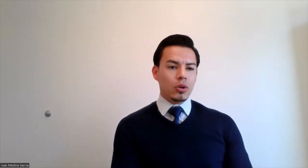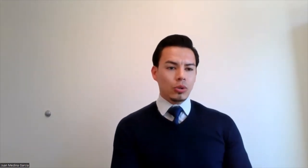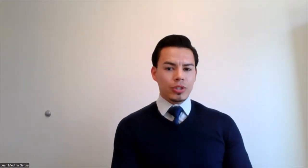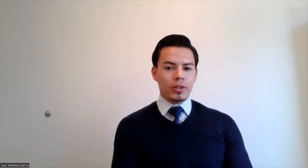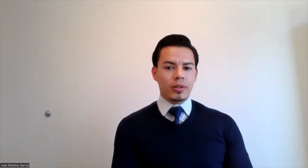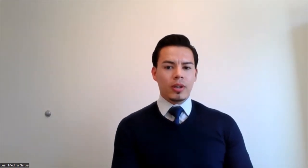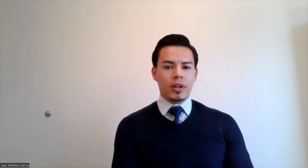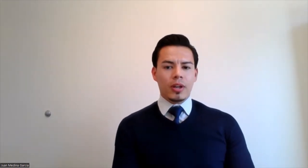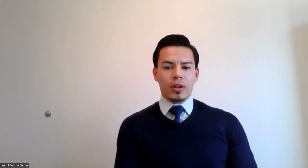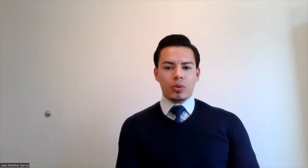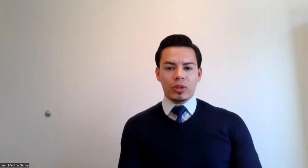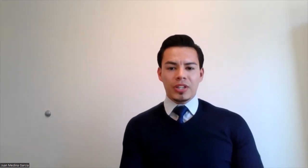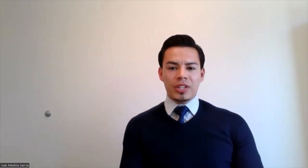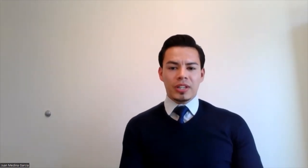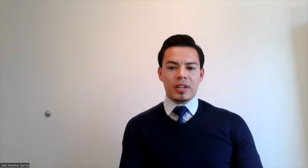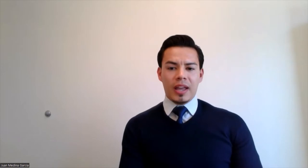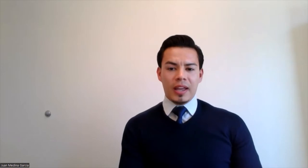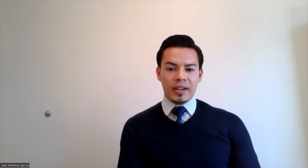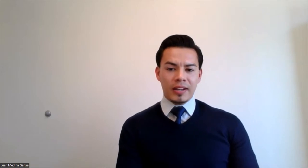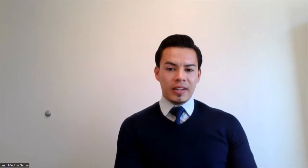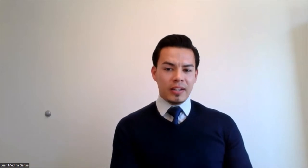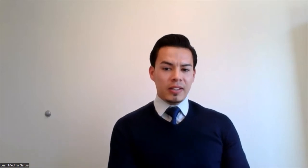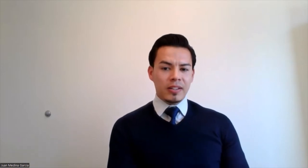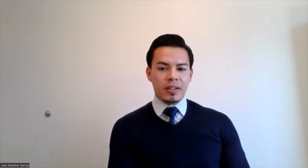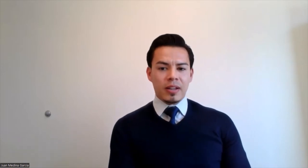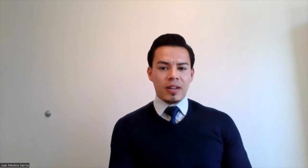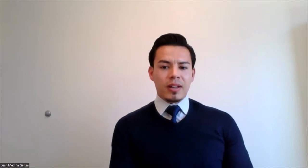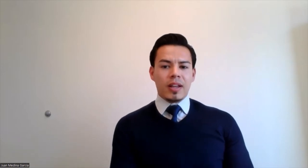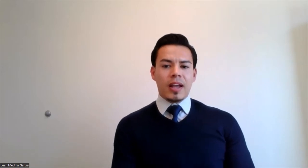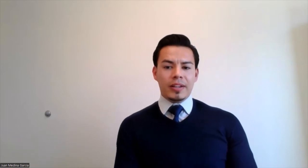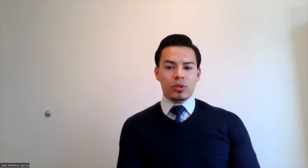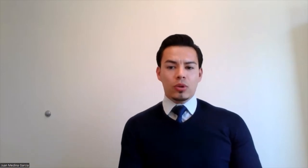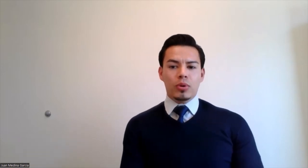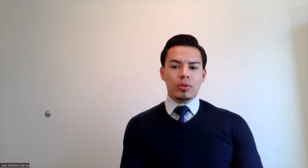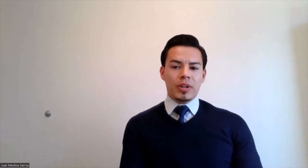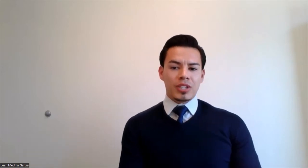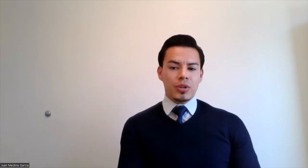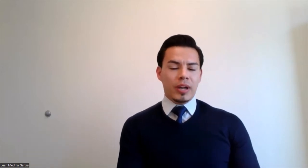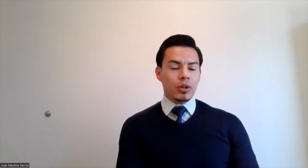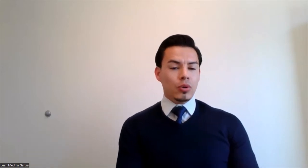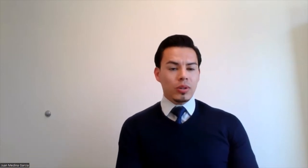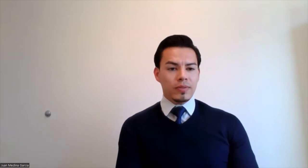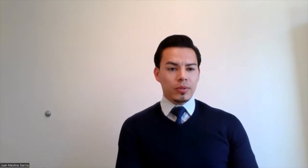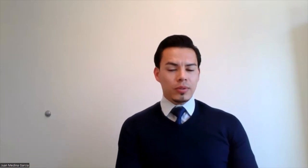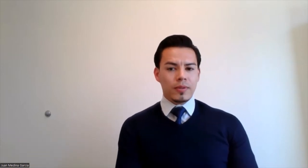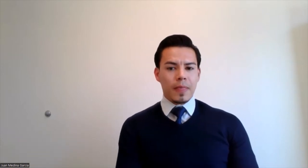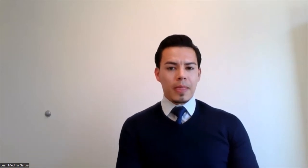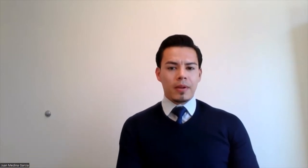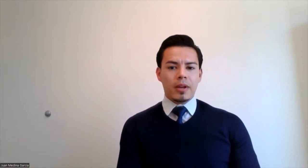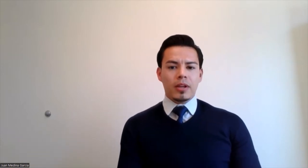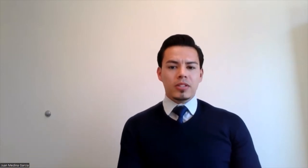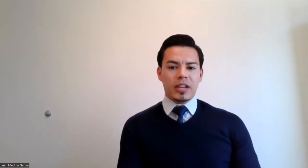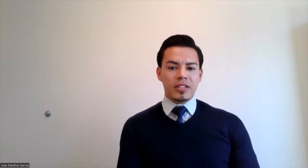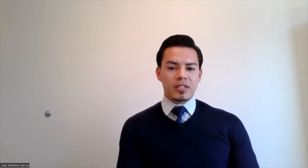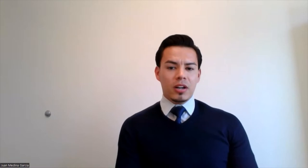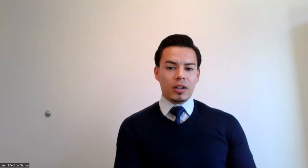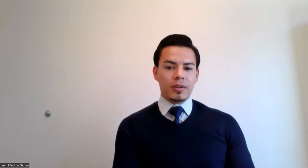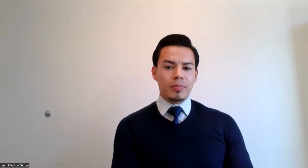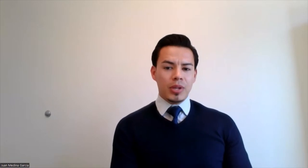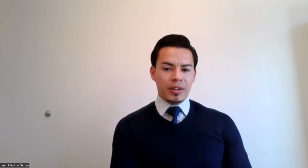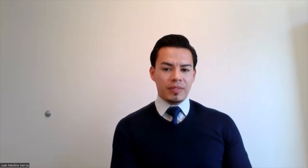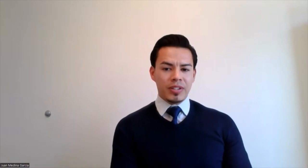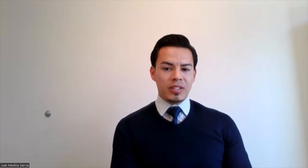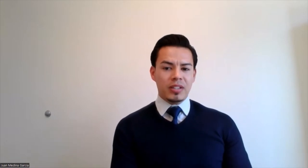race, culture, religion, and identity at a global, national, and local level. Today's